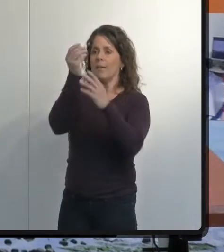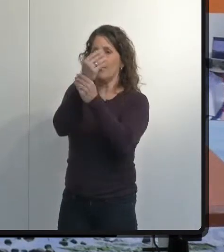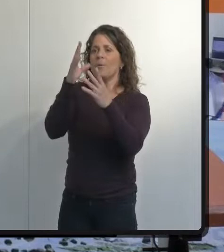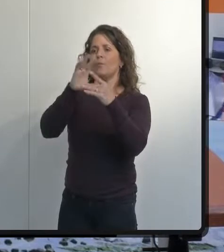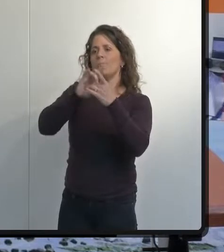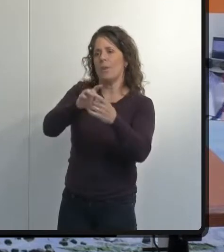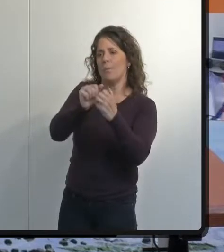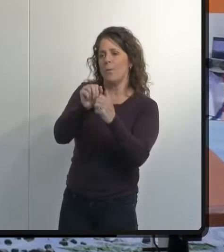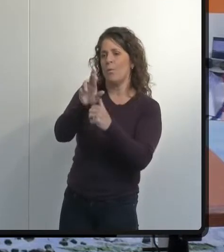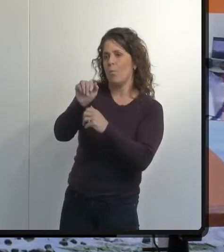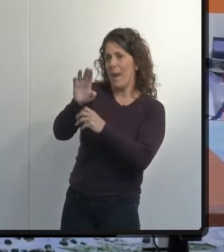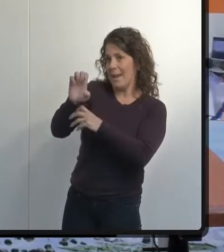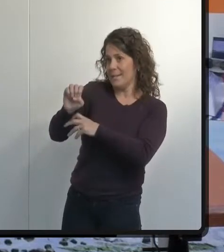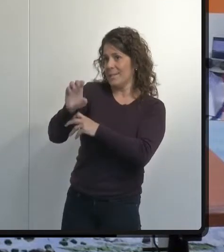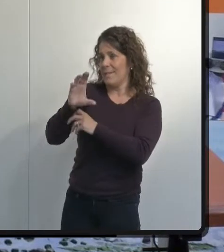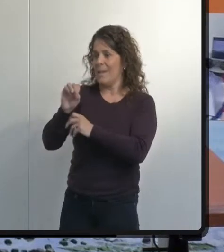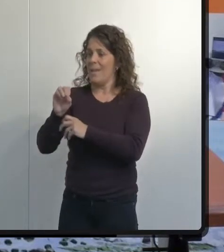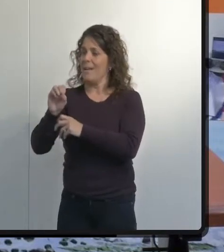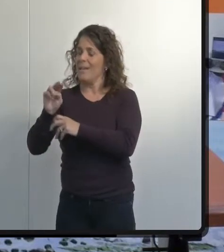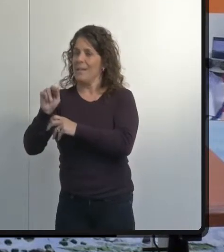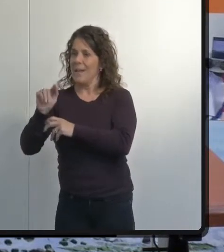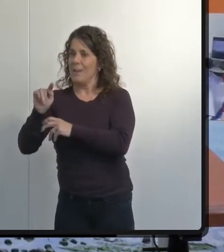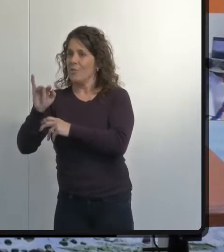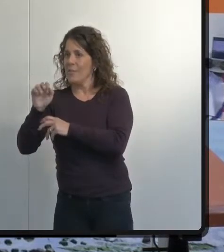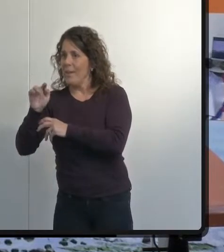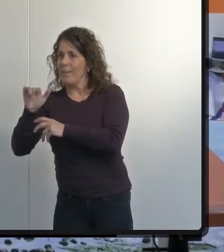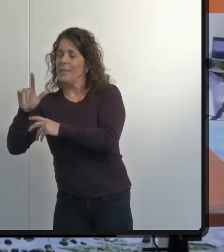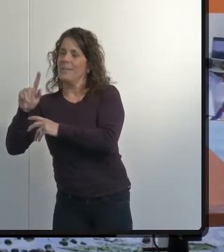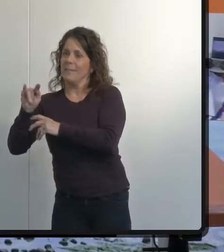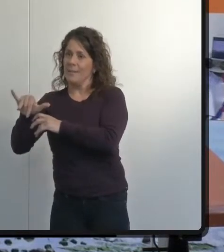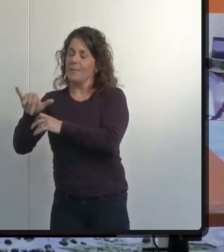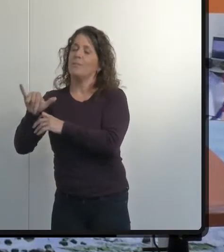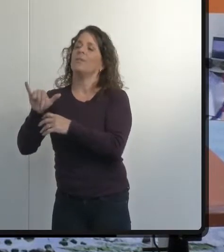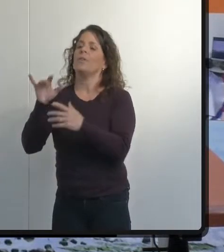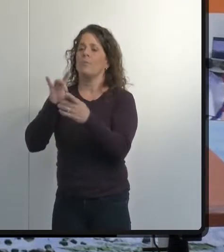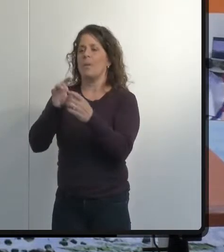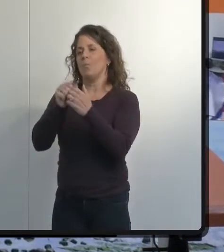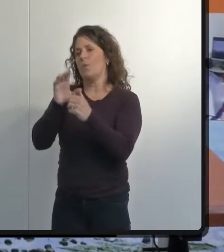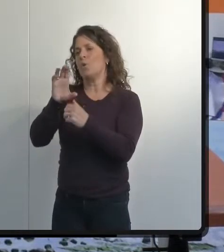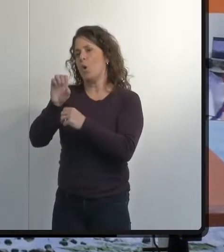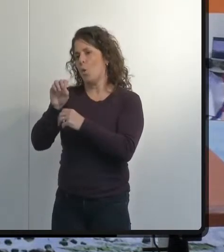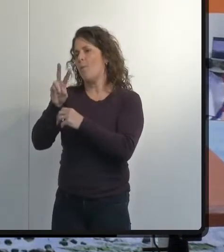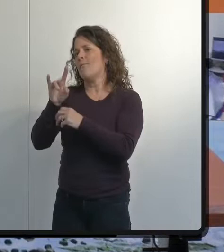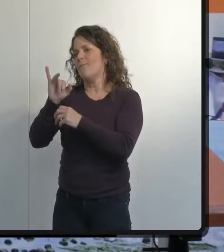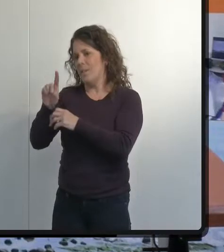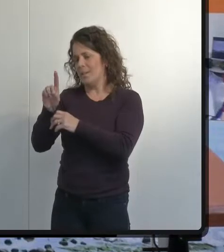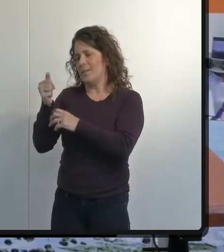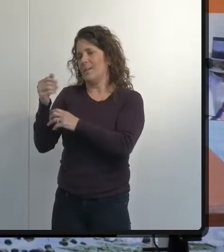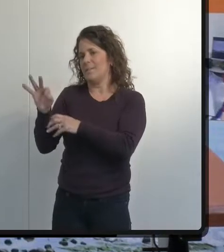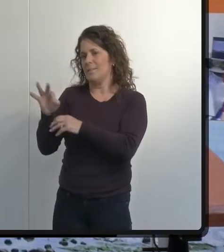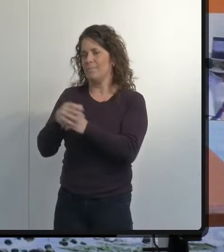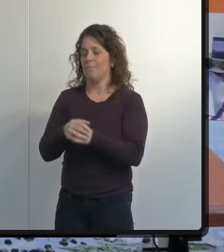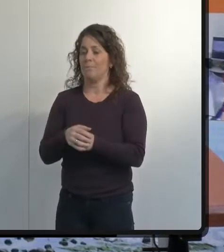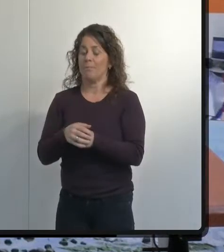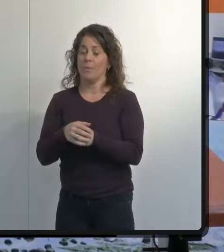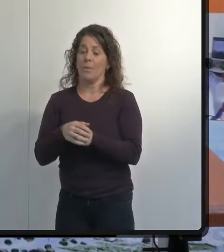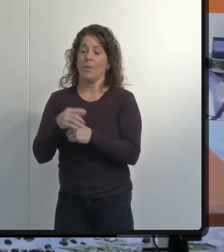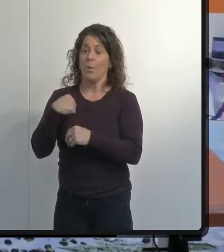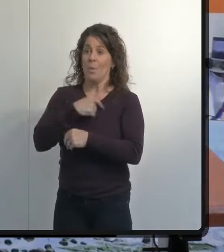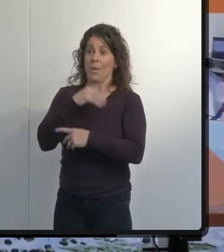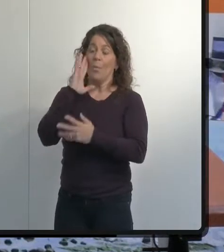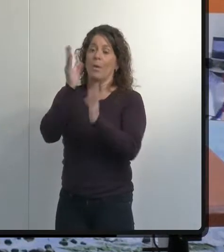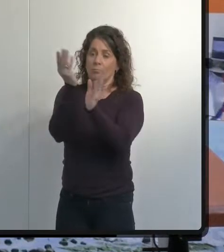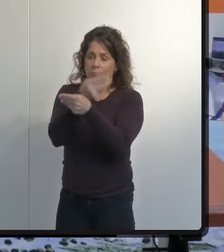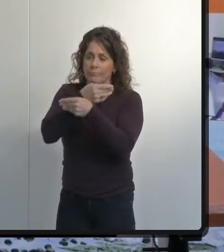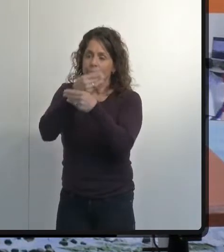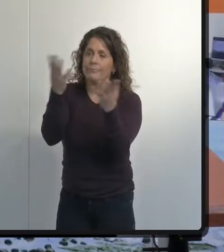of those with confirmed COVID-19 in Santa Barbara County. We're finalizing the data and will be